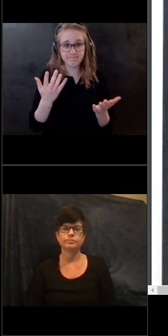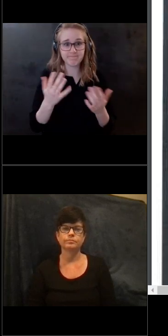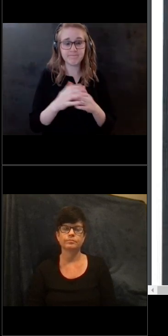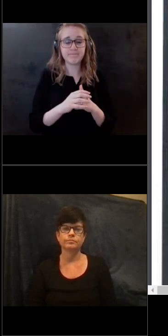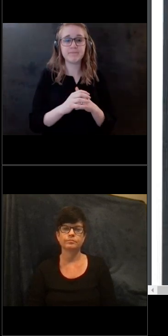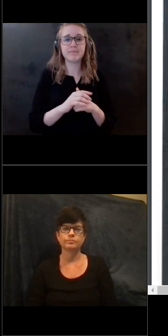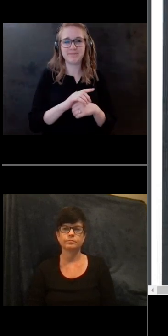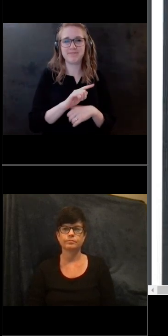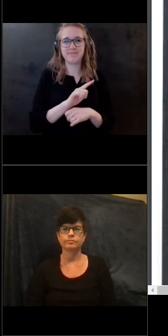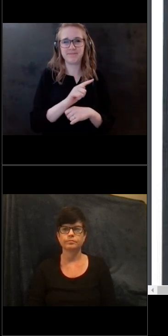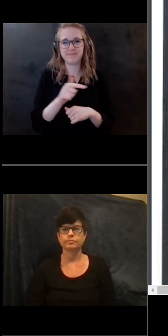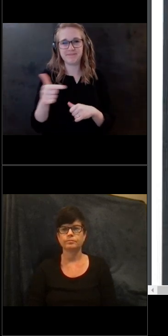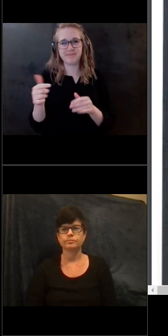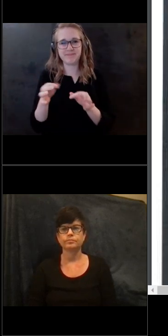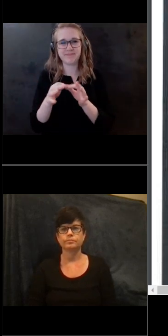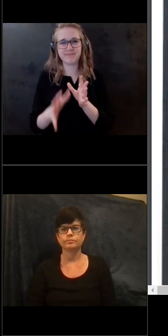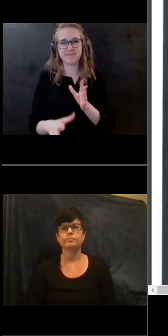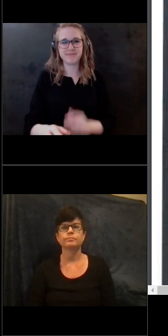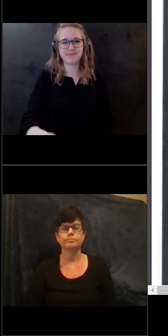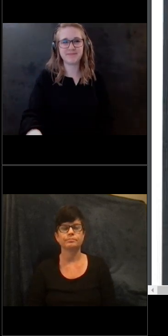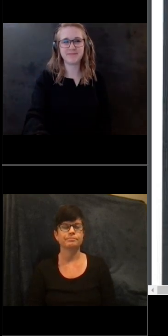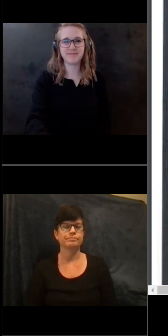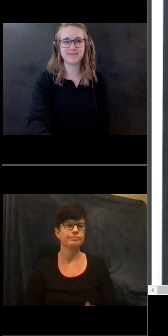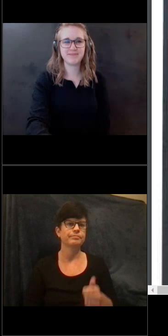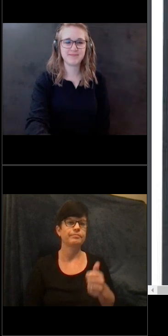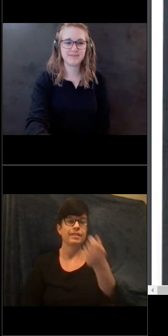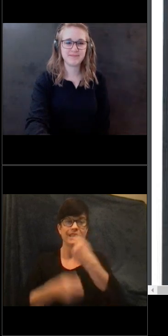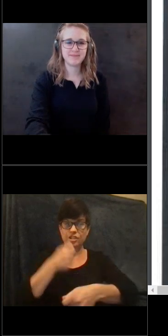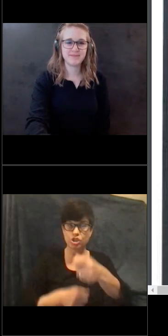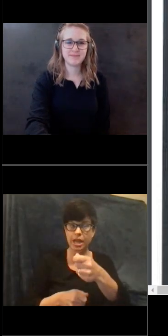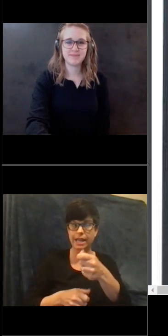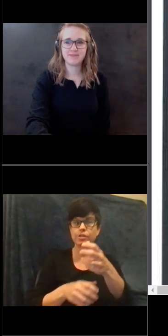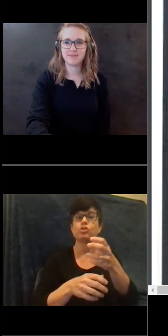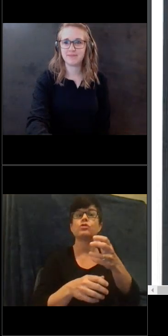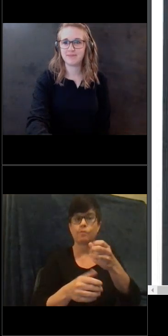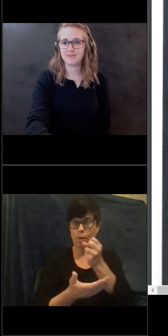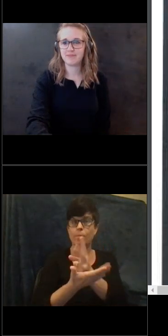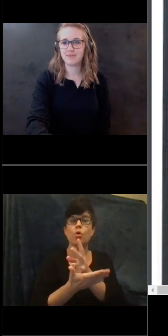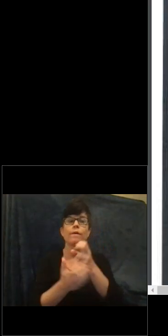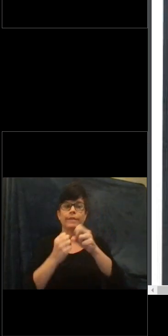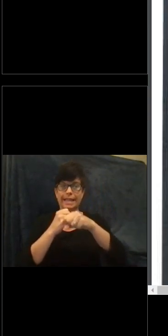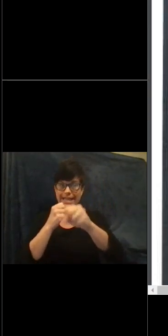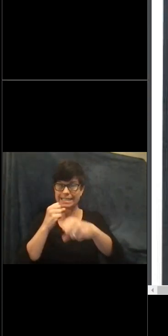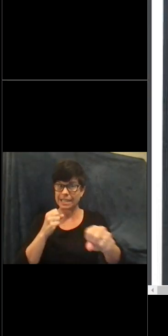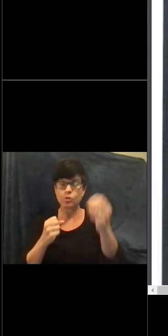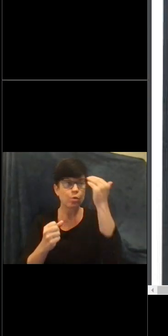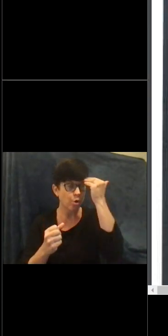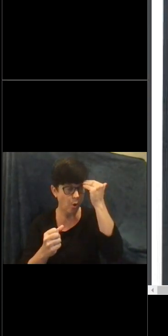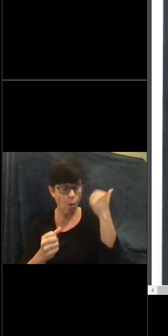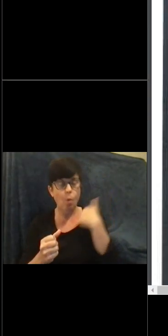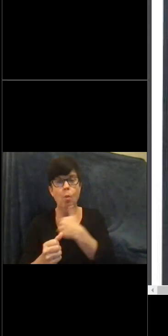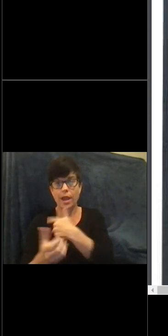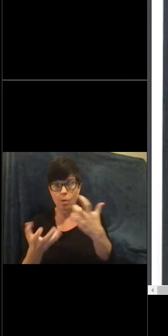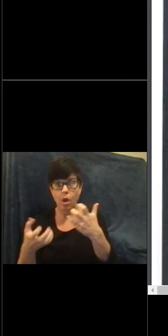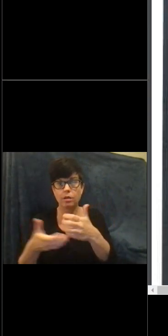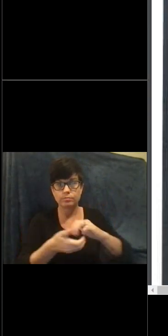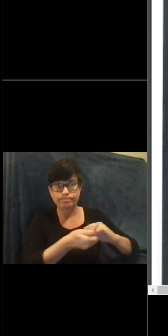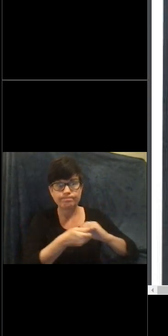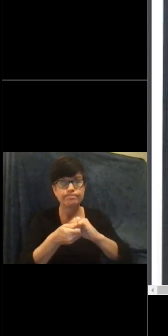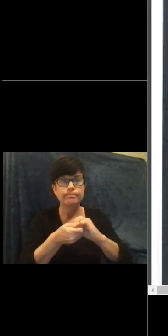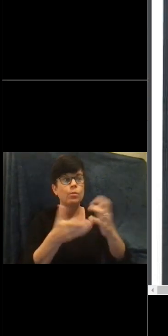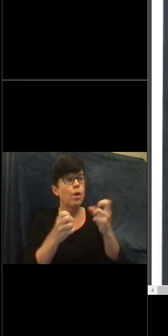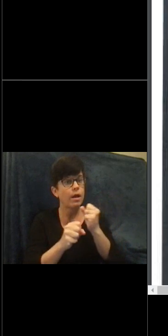in exchange for getting an extension, and for us to know, like, we want to work with you, we want to make this happen, but we